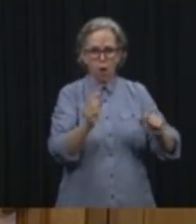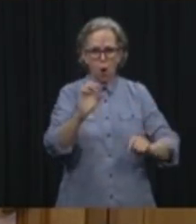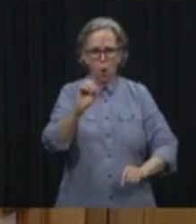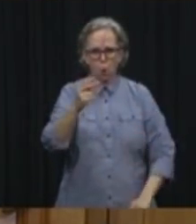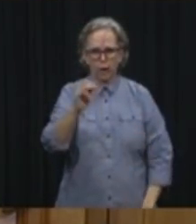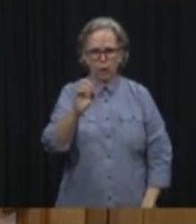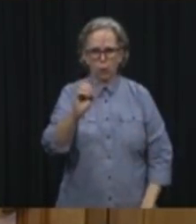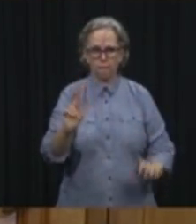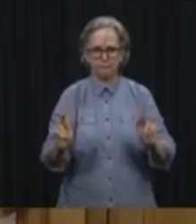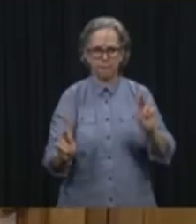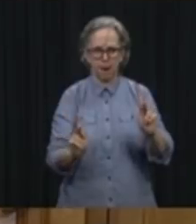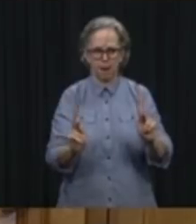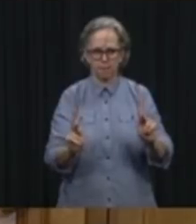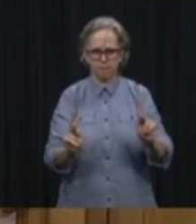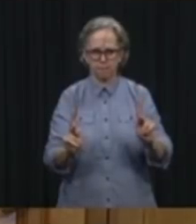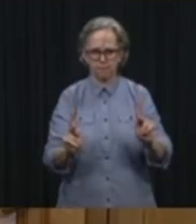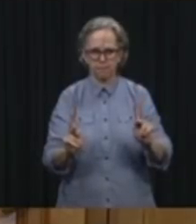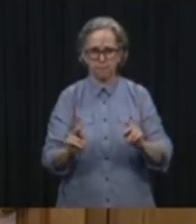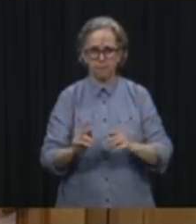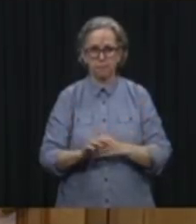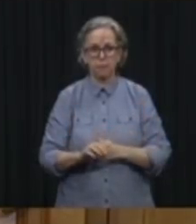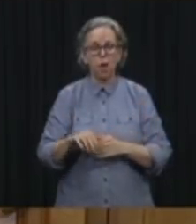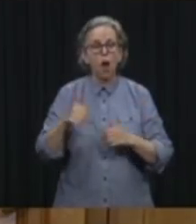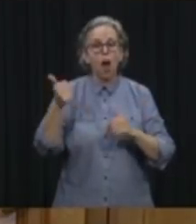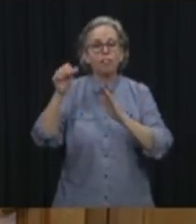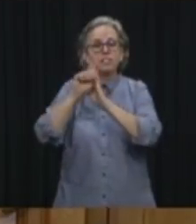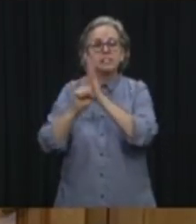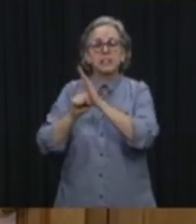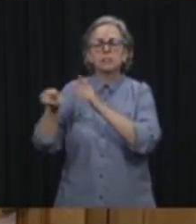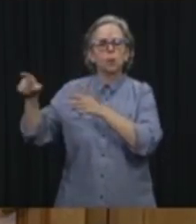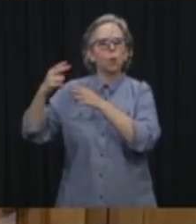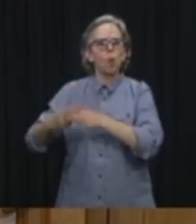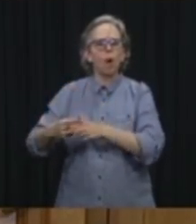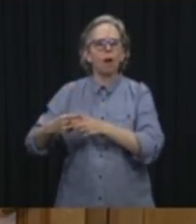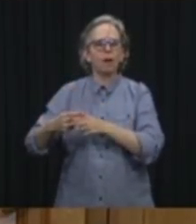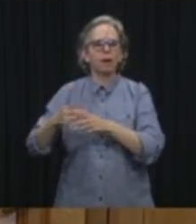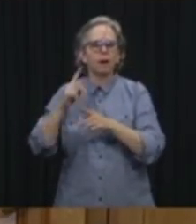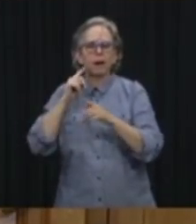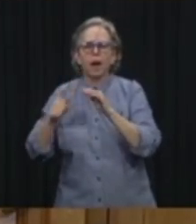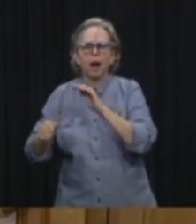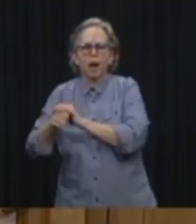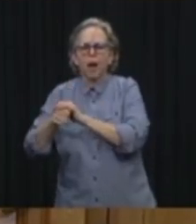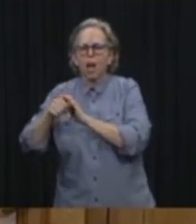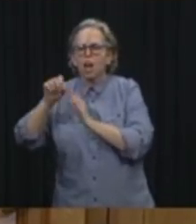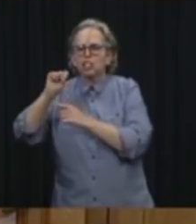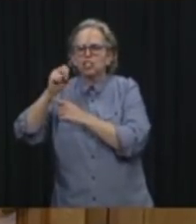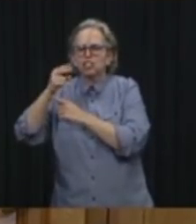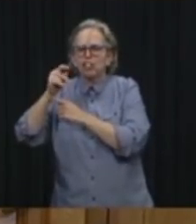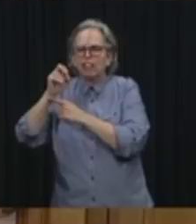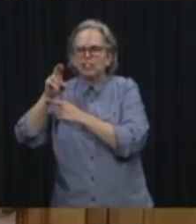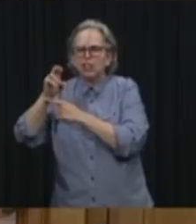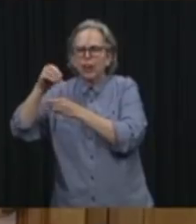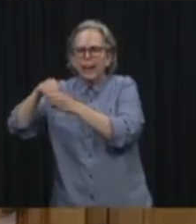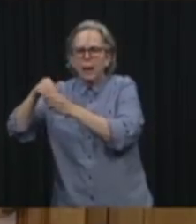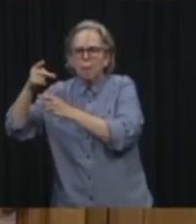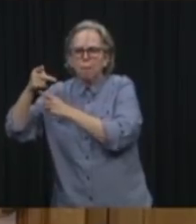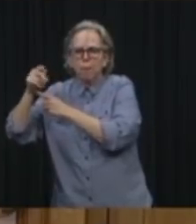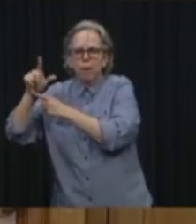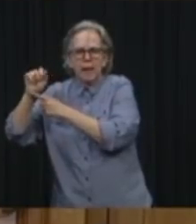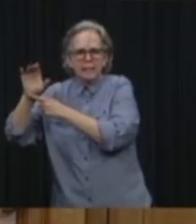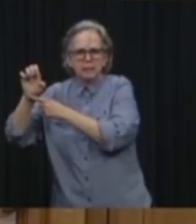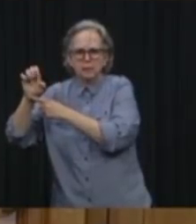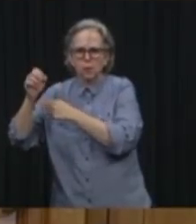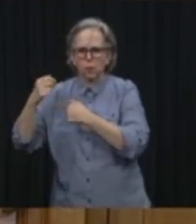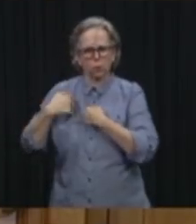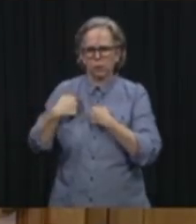Other states have referred to this as shelter in place. We prefer stay at home. Either one, it's pretty